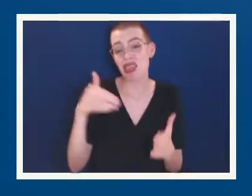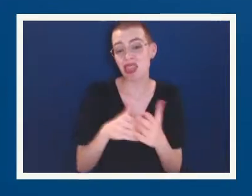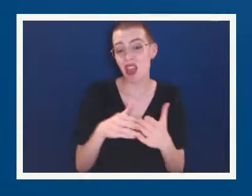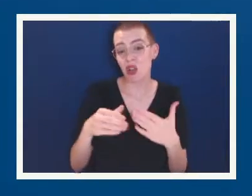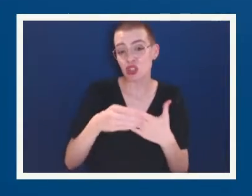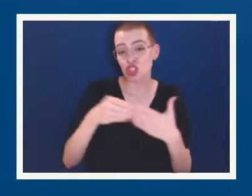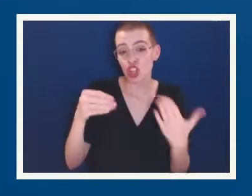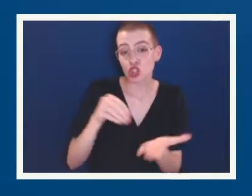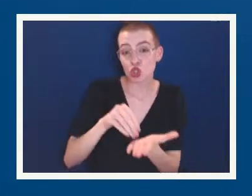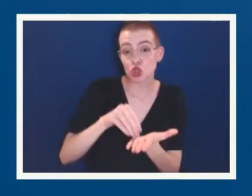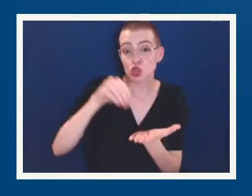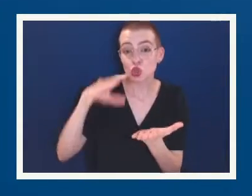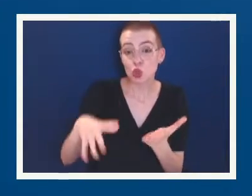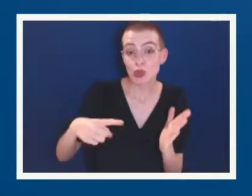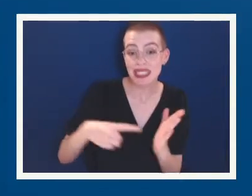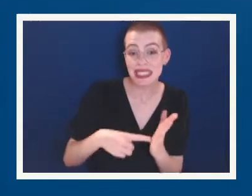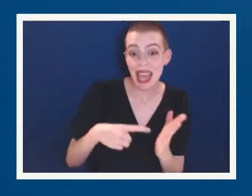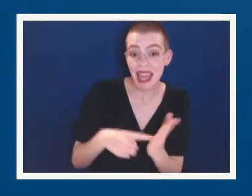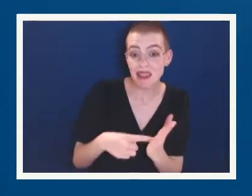And